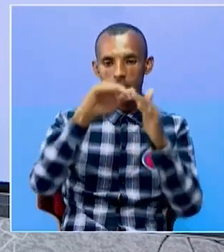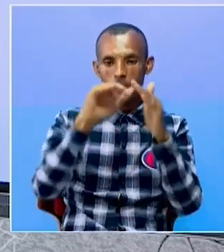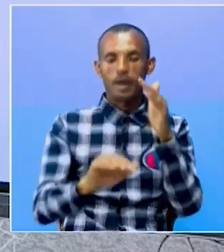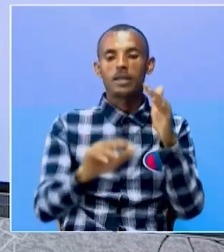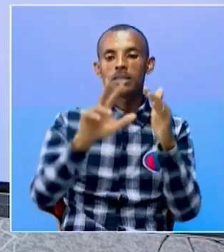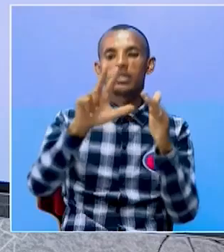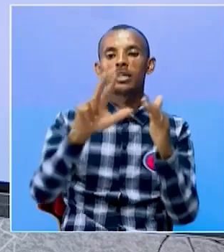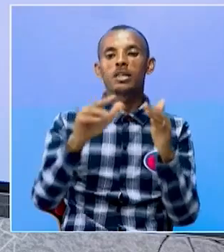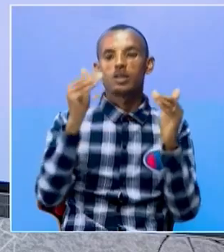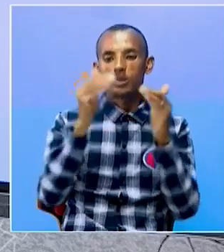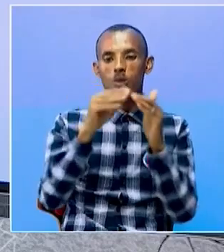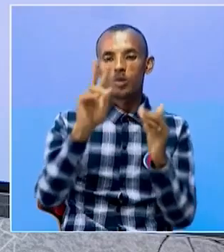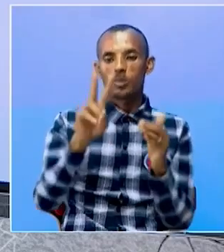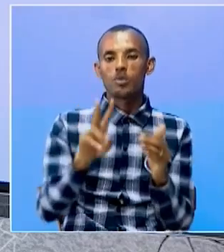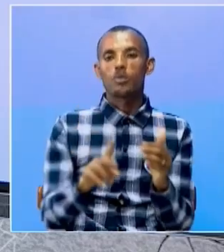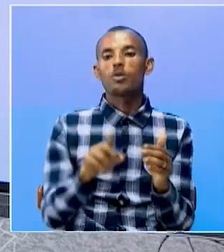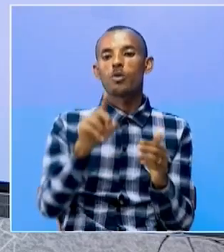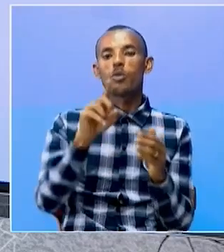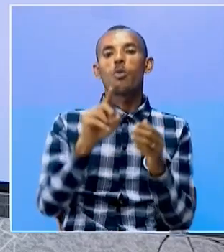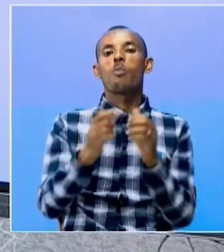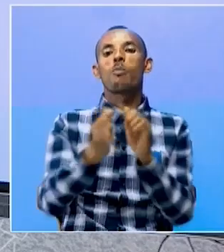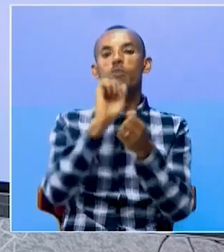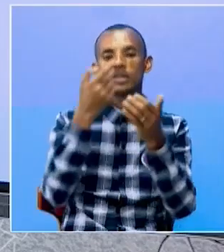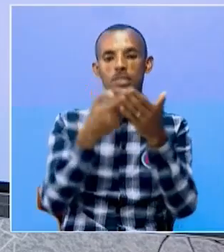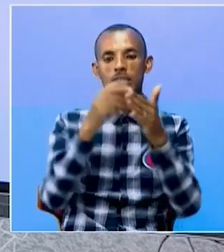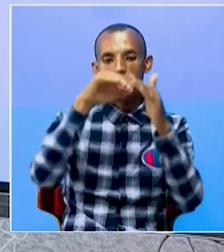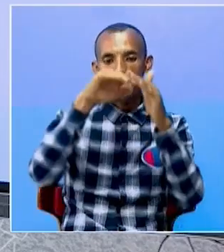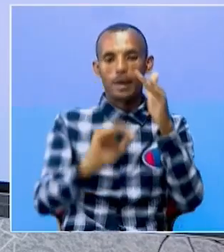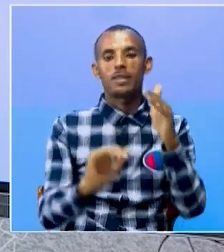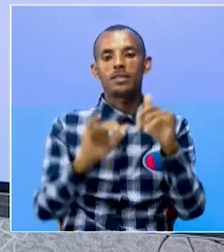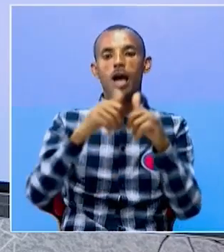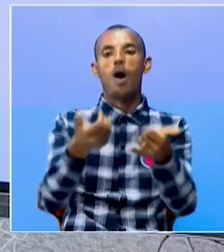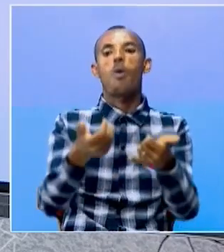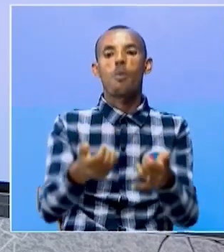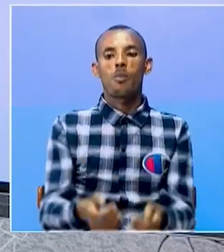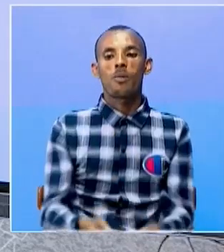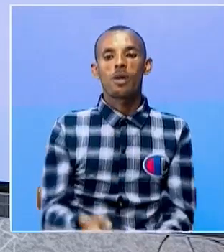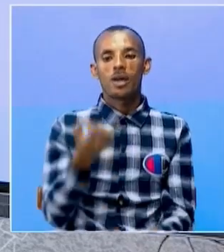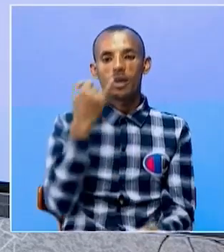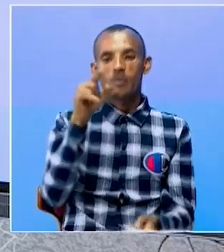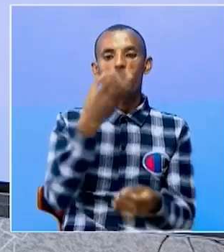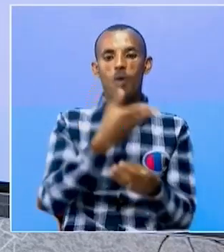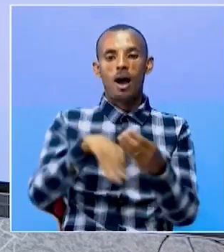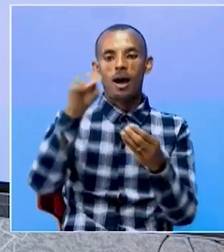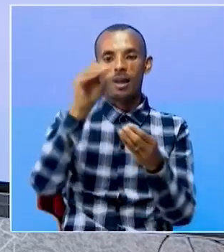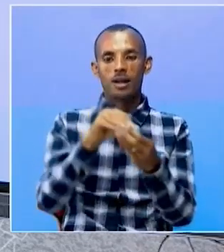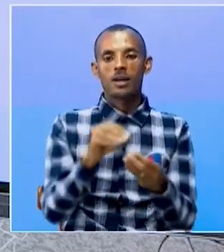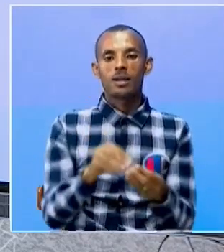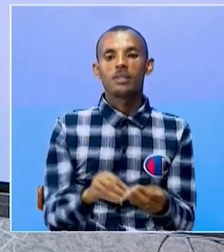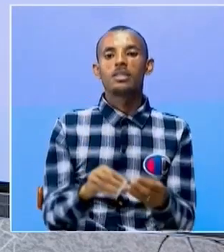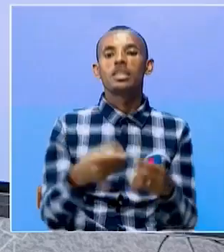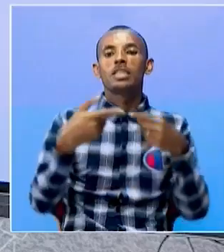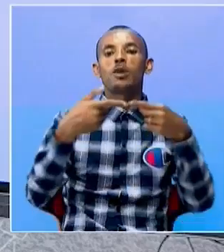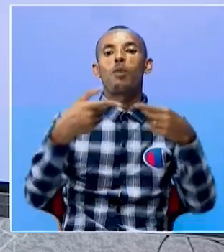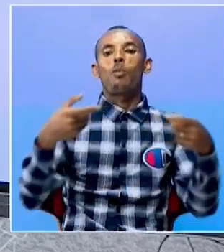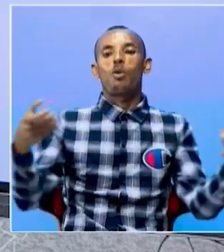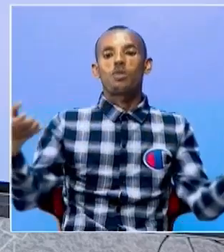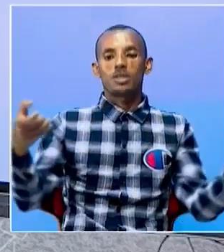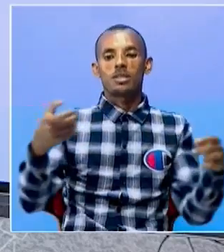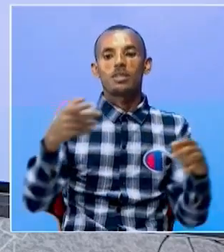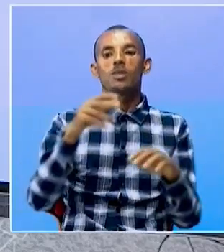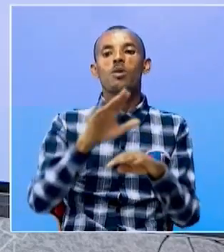minus 3, just we have to remove this minus 3. How? If you add the opposites on